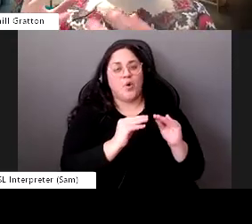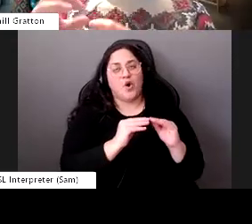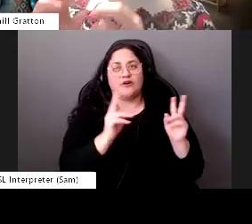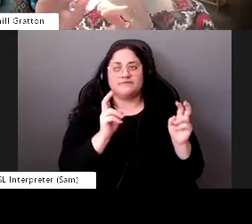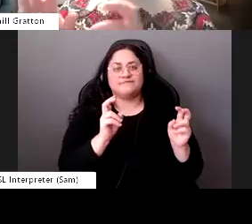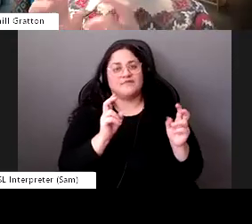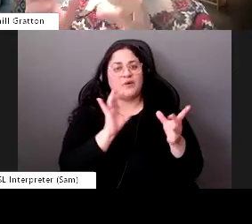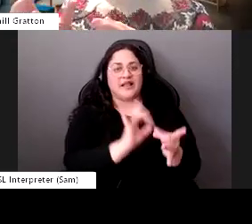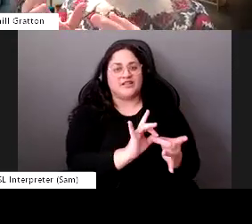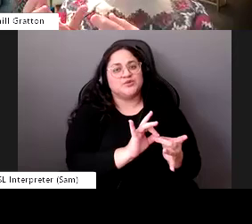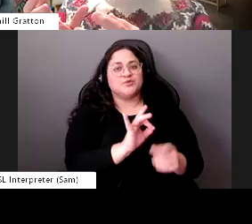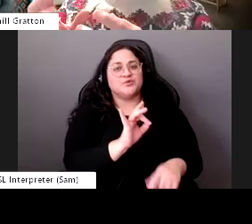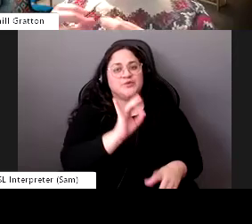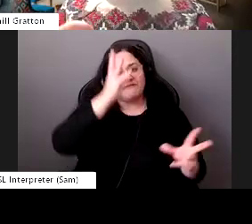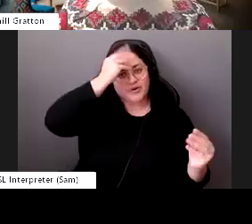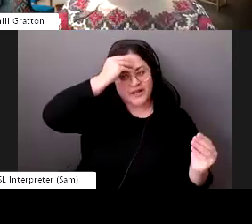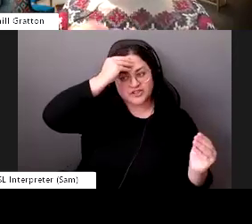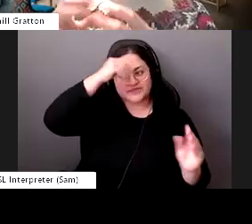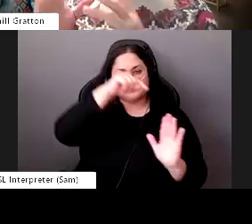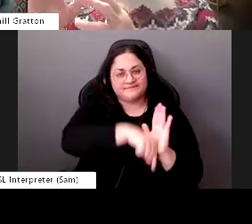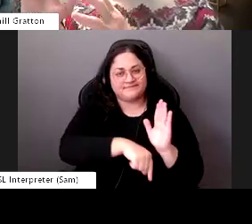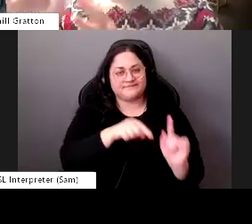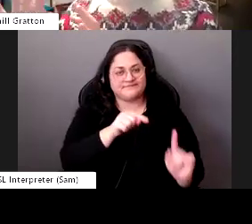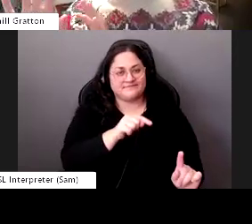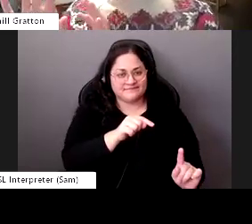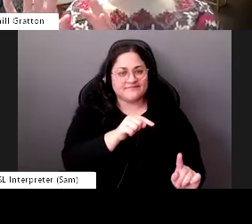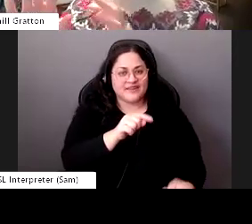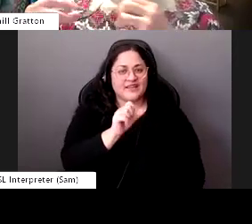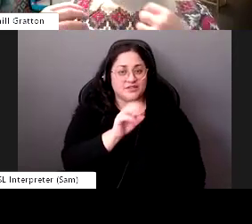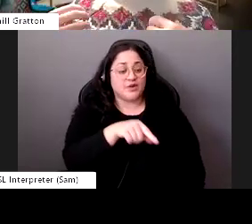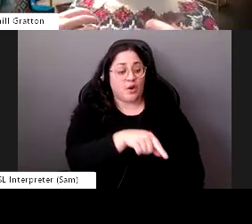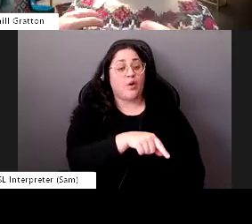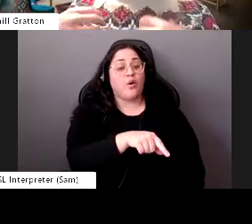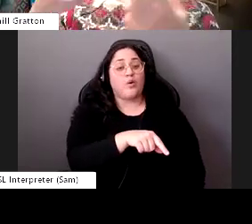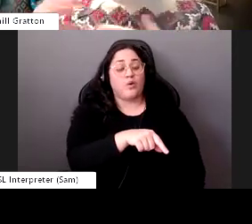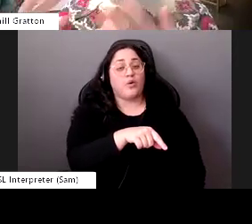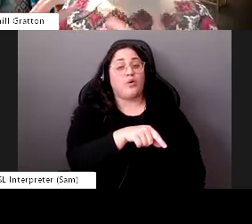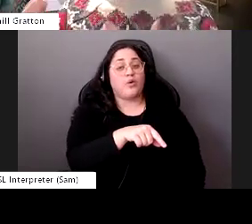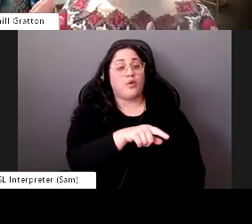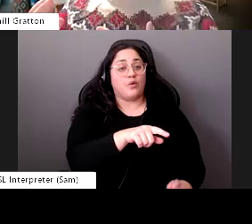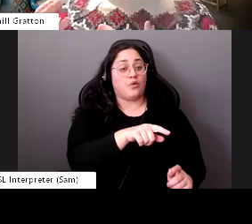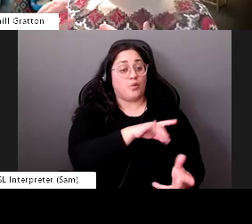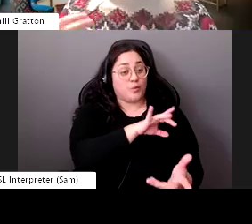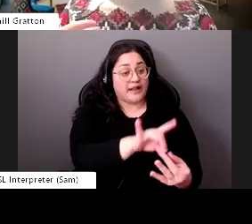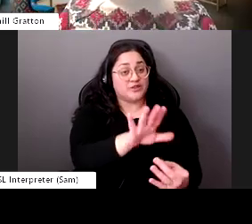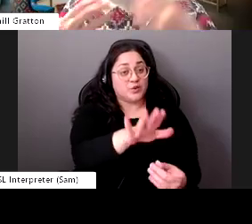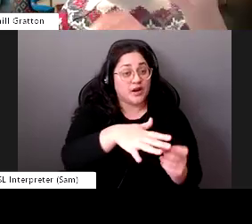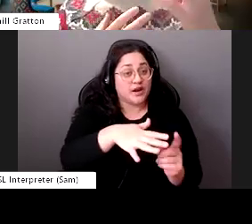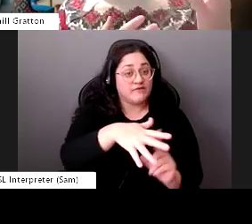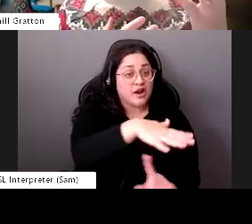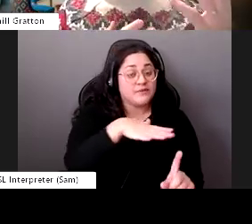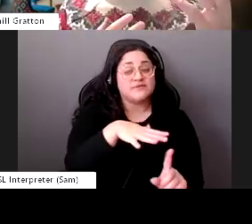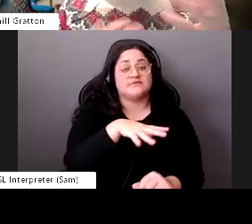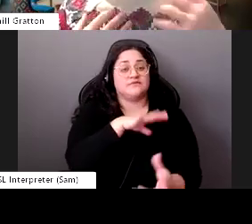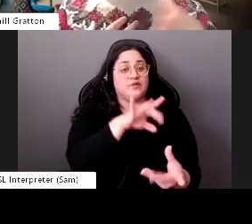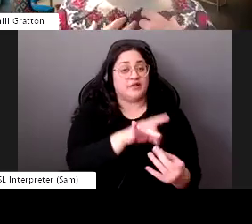telling you things in your specific context. So one of the reasons you might want to pay for ChatGPT is it remembers who you are. And the version I'm